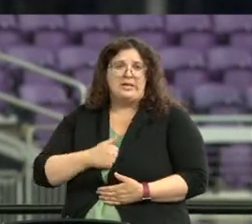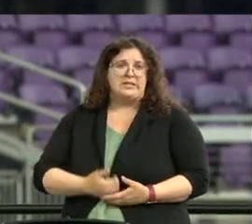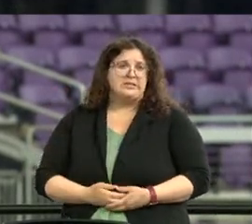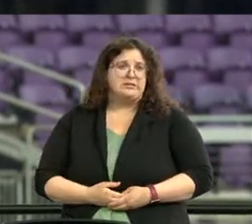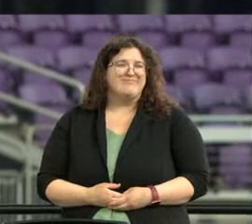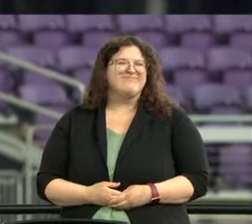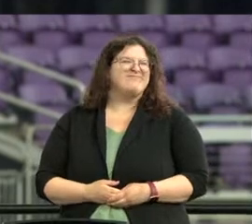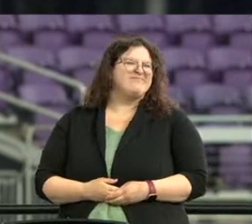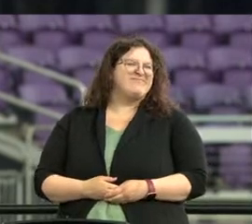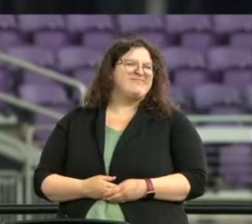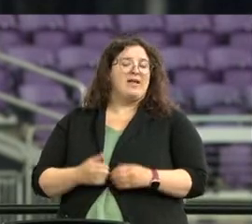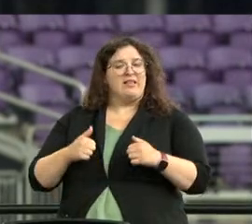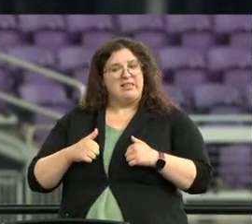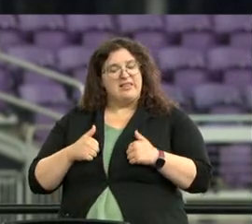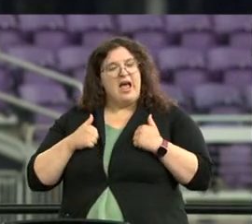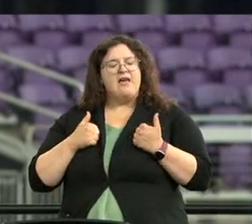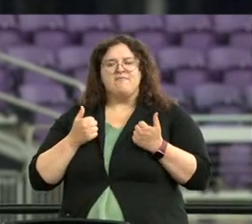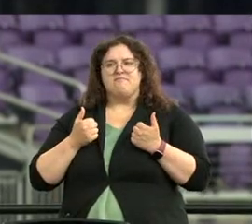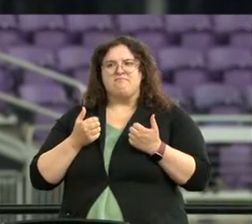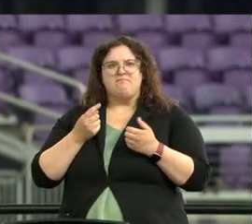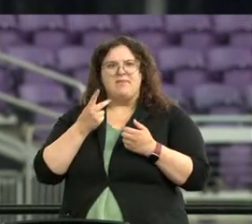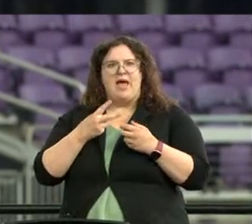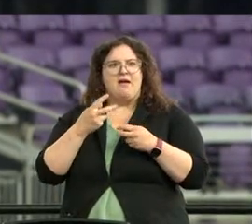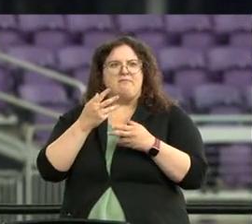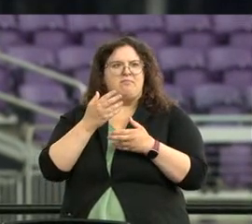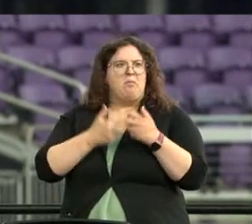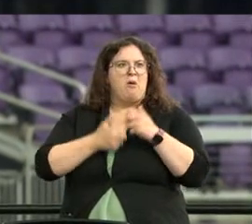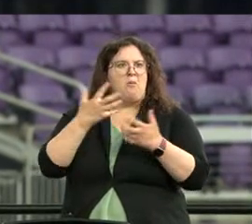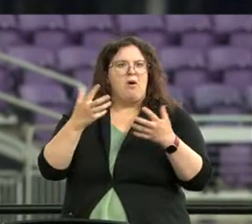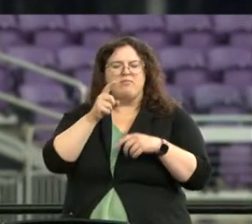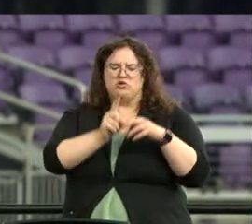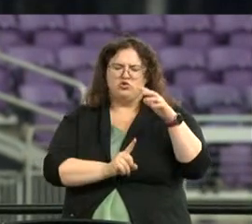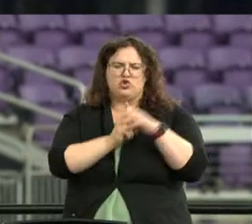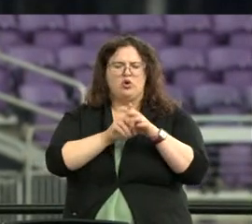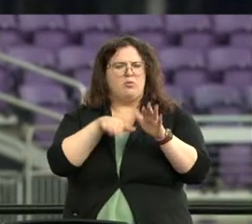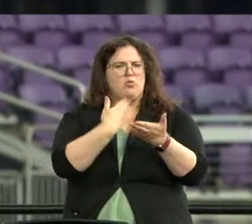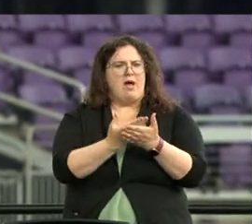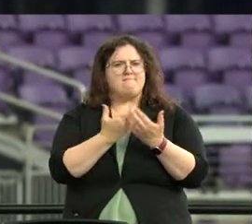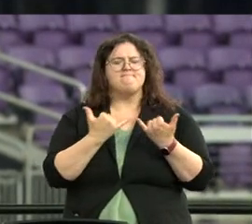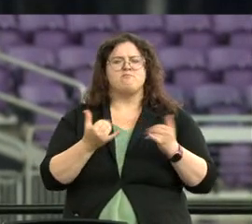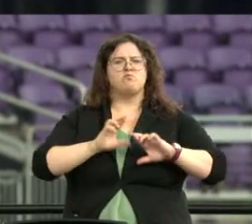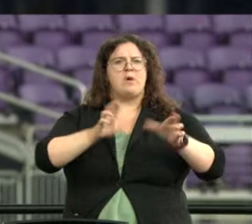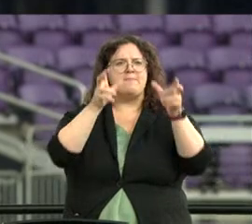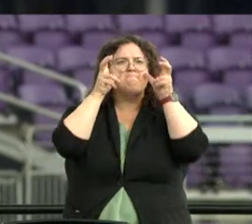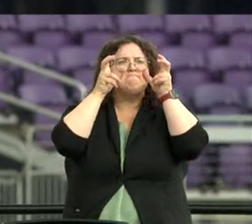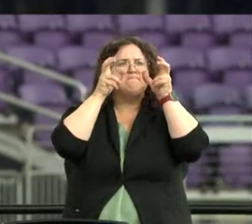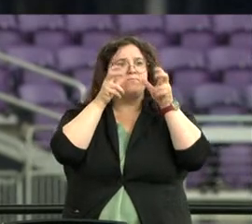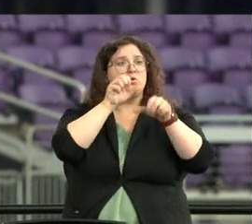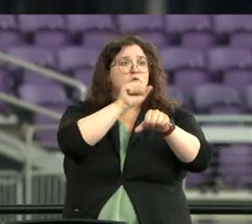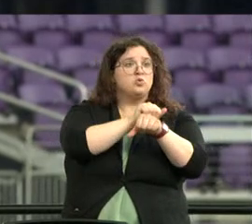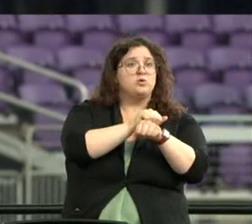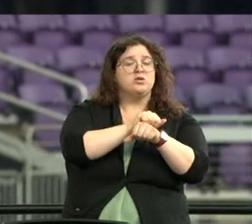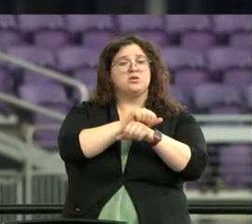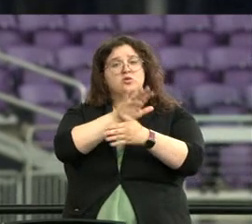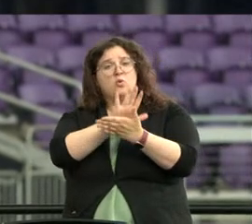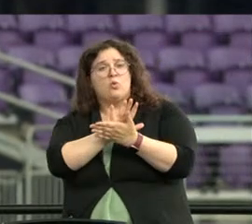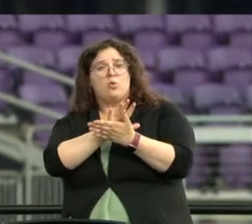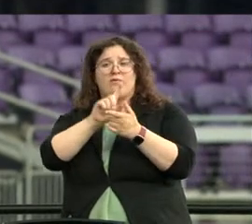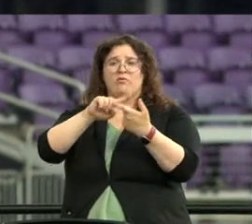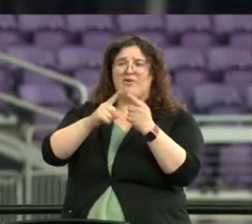the battle in life is simply showing up and being present, whether for your schooling, work, or for your friends and family.